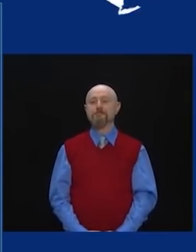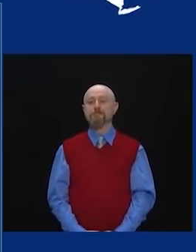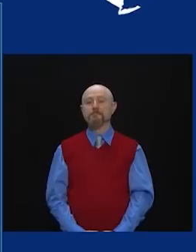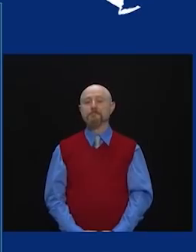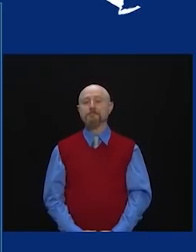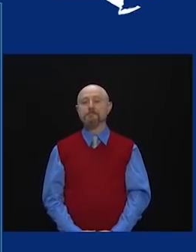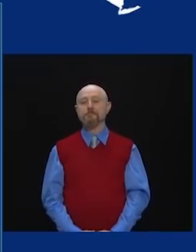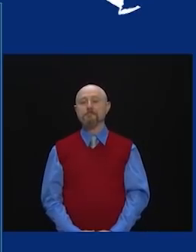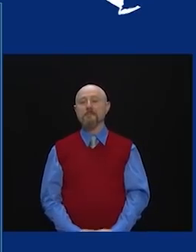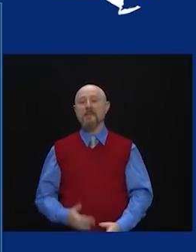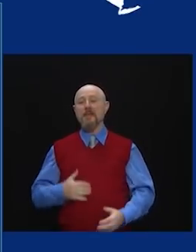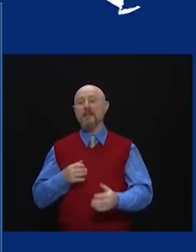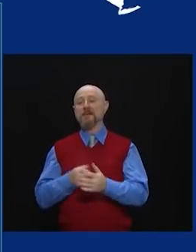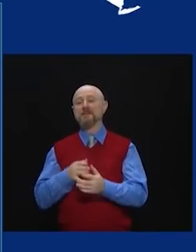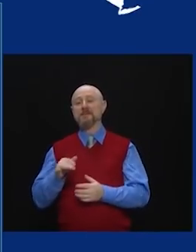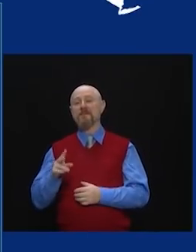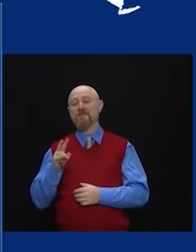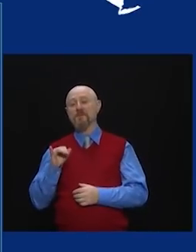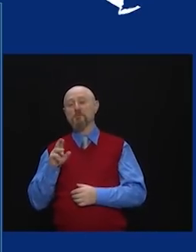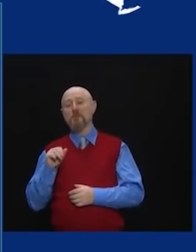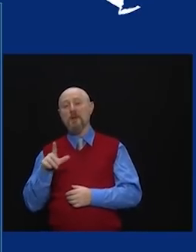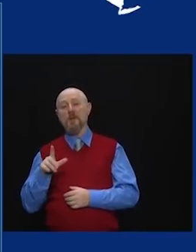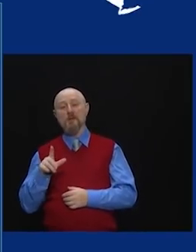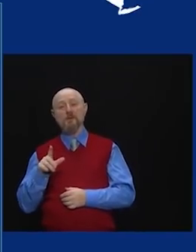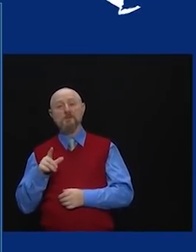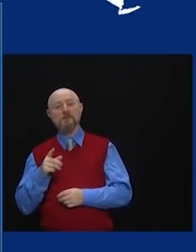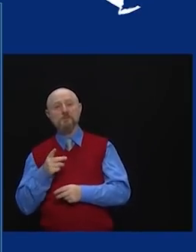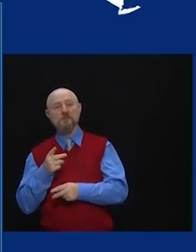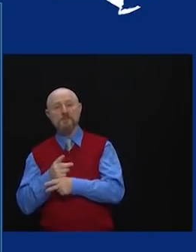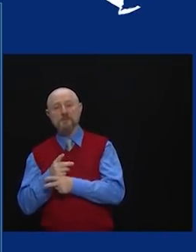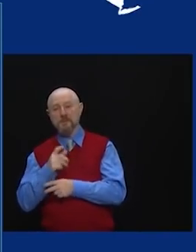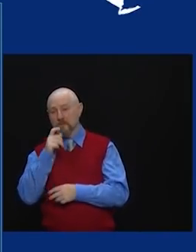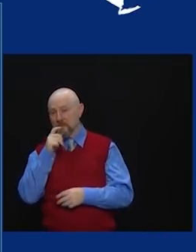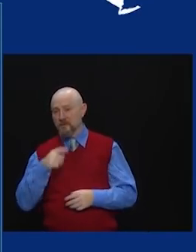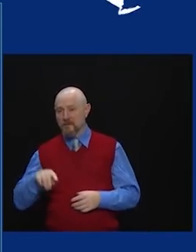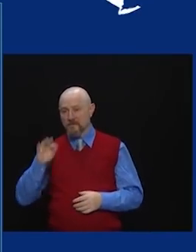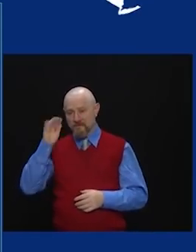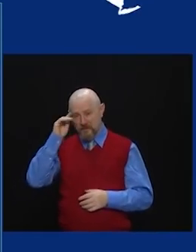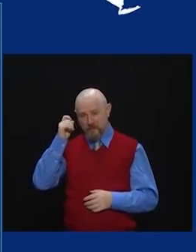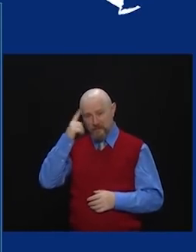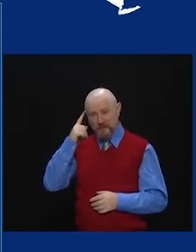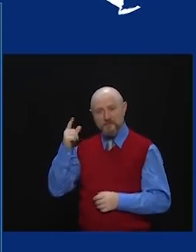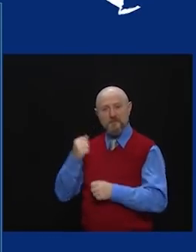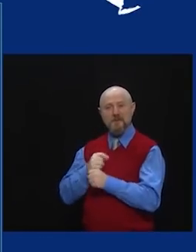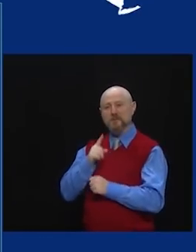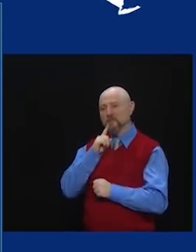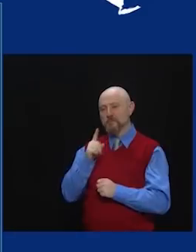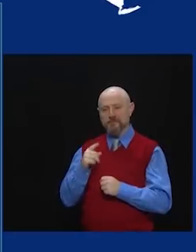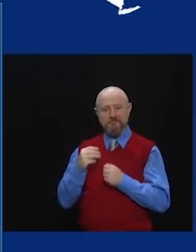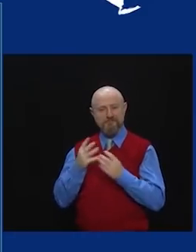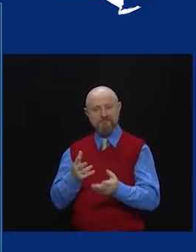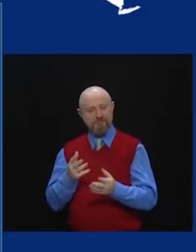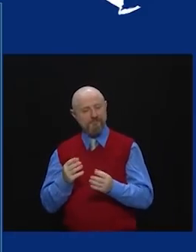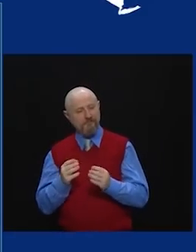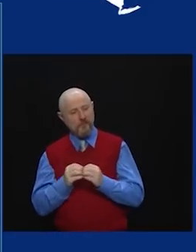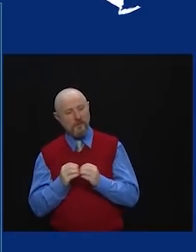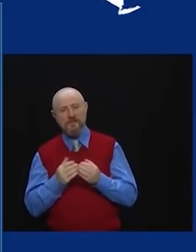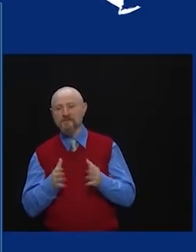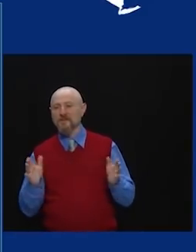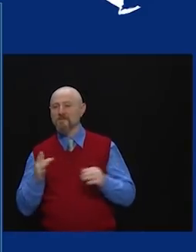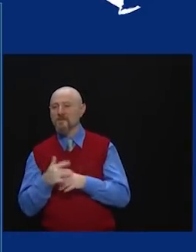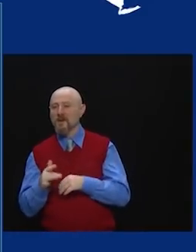widely available as possible. We don't want these allocation decisions based on population only when you have areas of